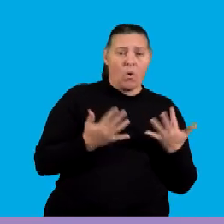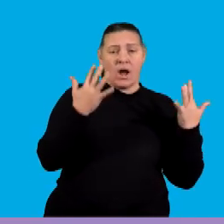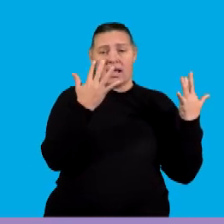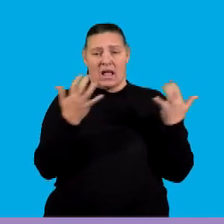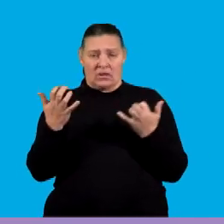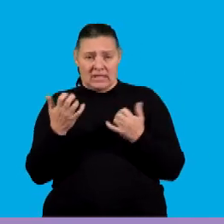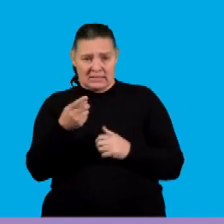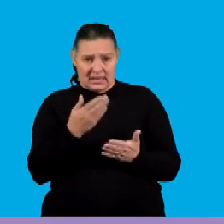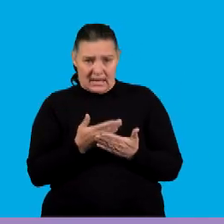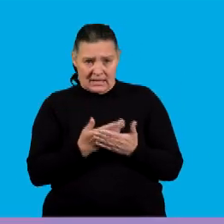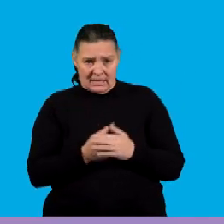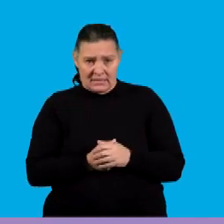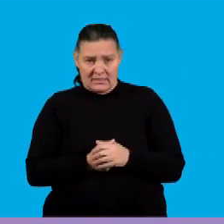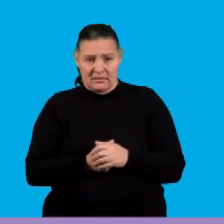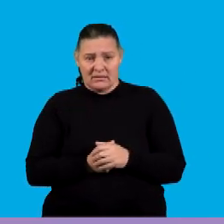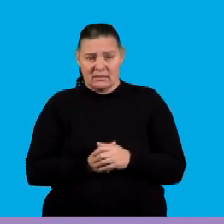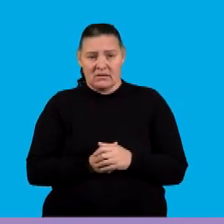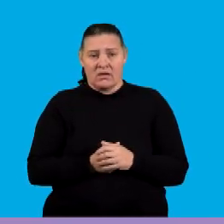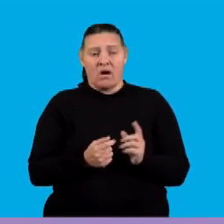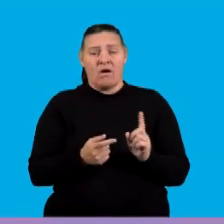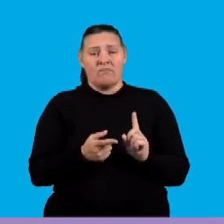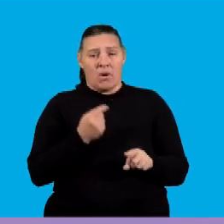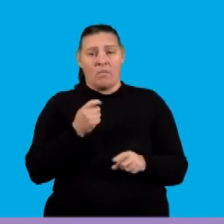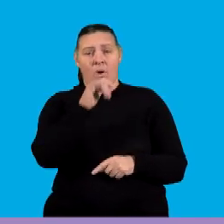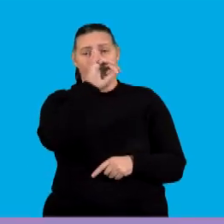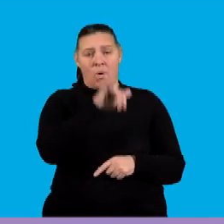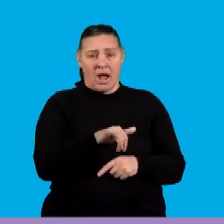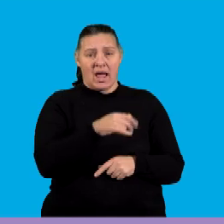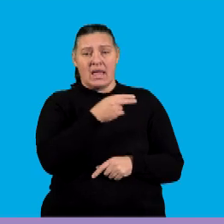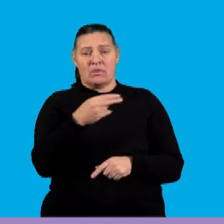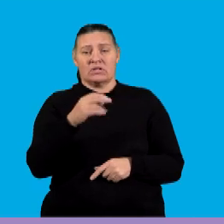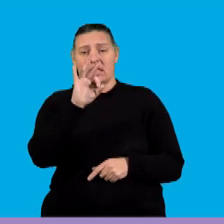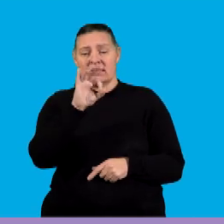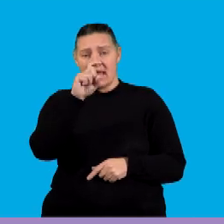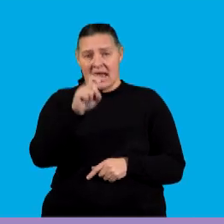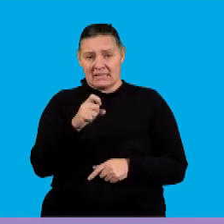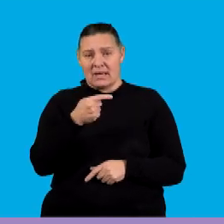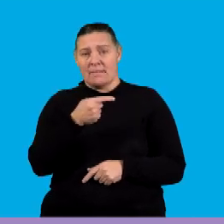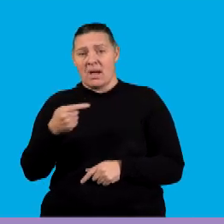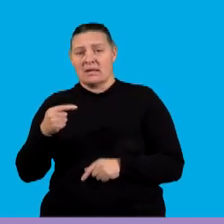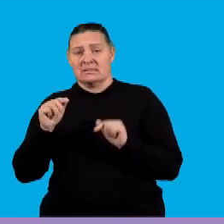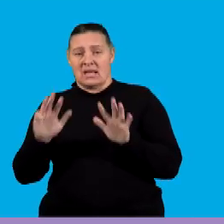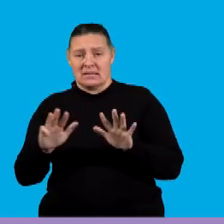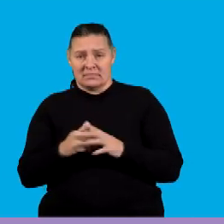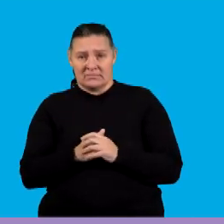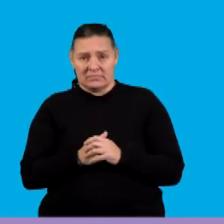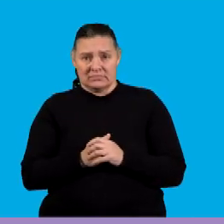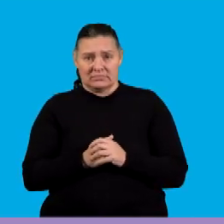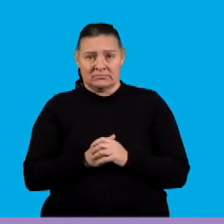can calculate it. And now taking it from y is equals to 3x minus